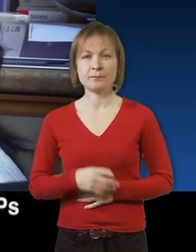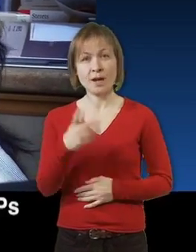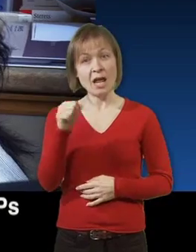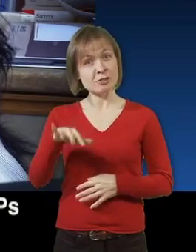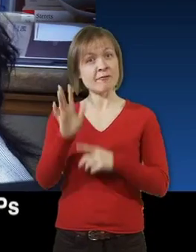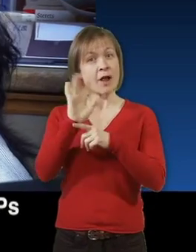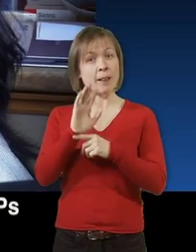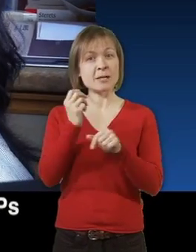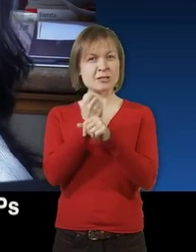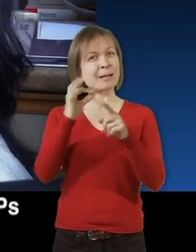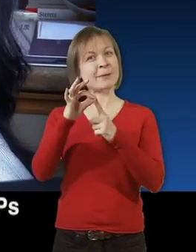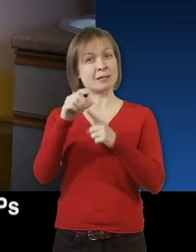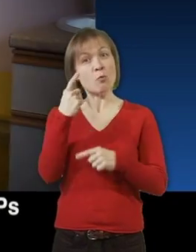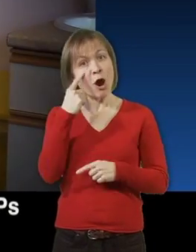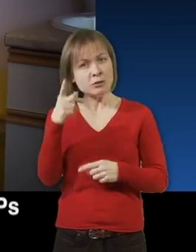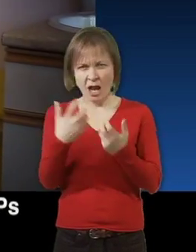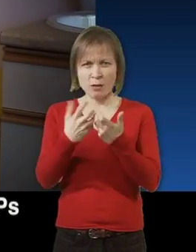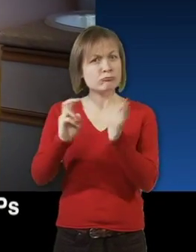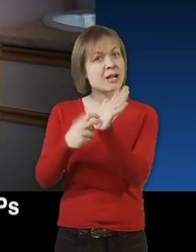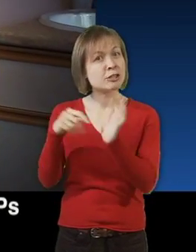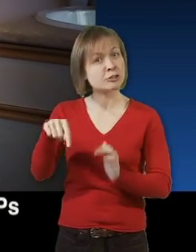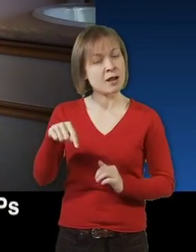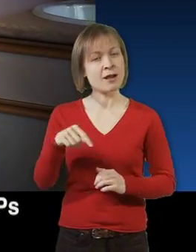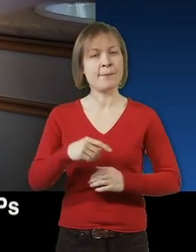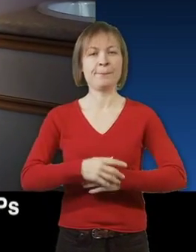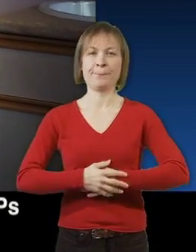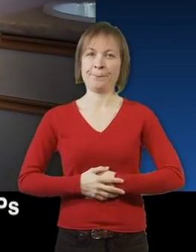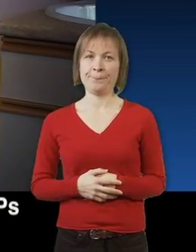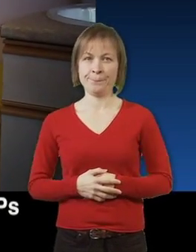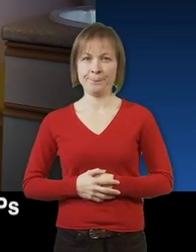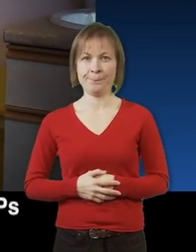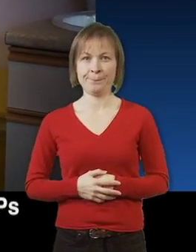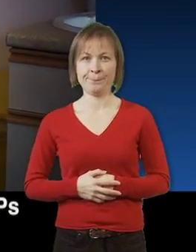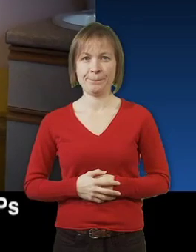Please watch the film about GPs to find out how to register.